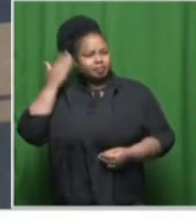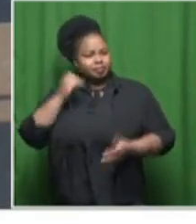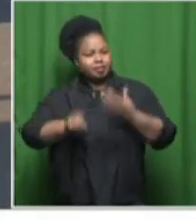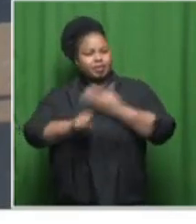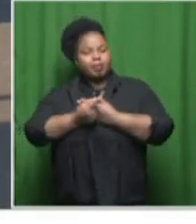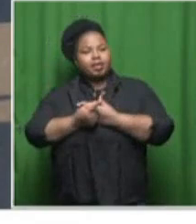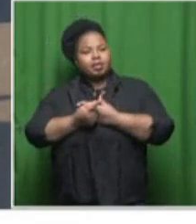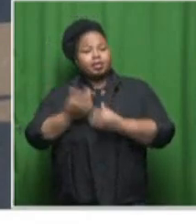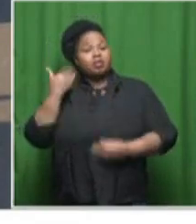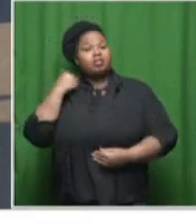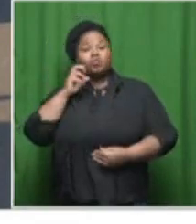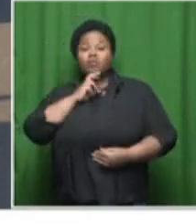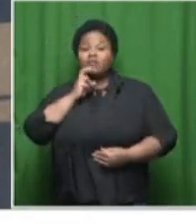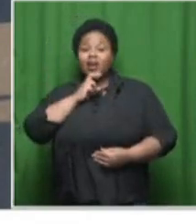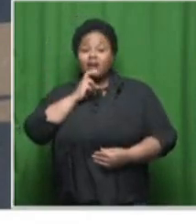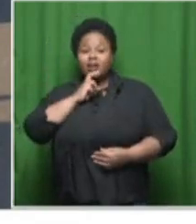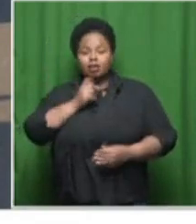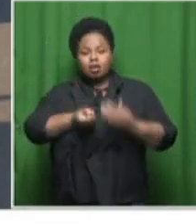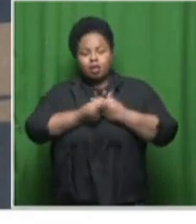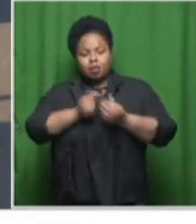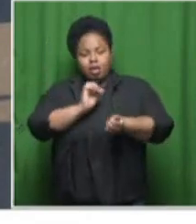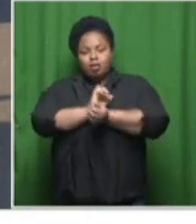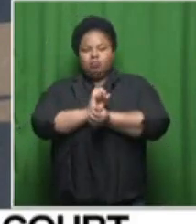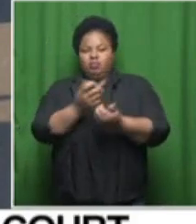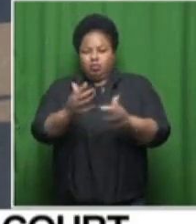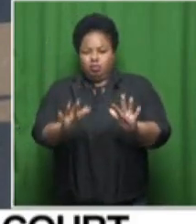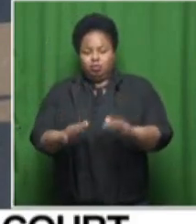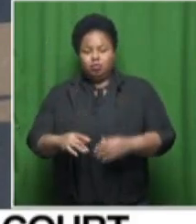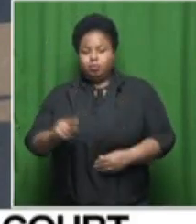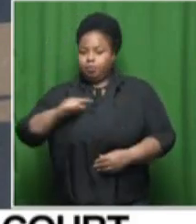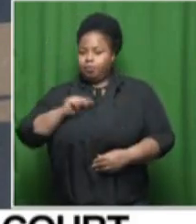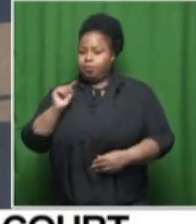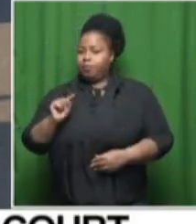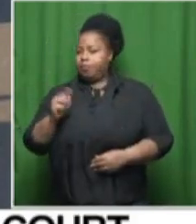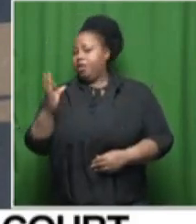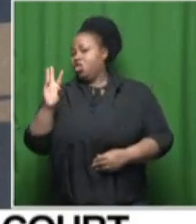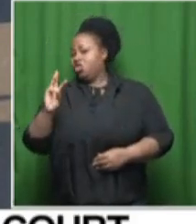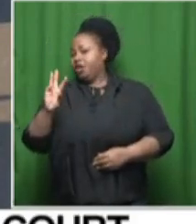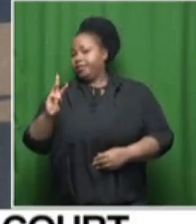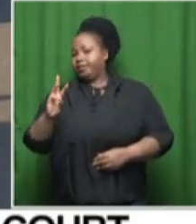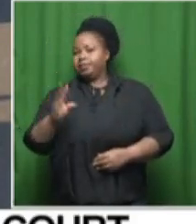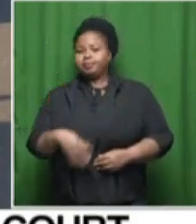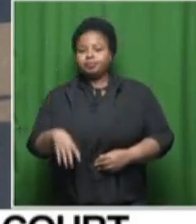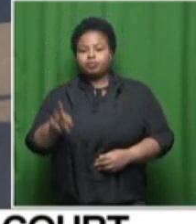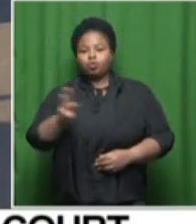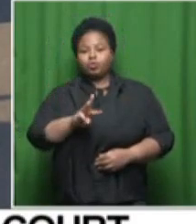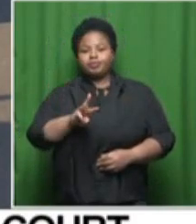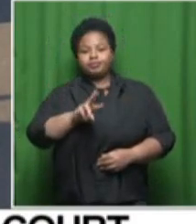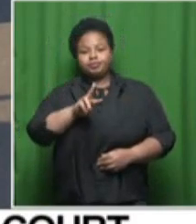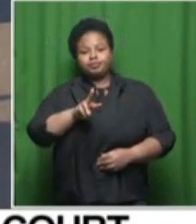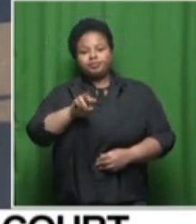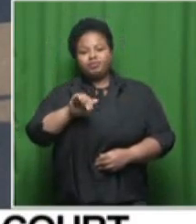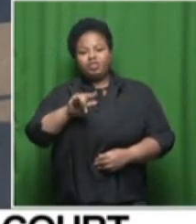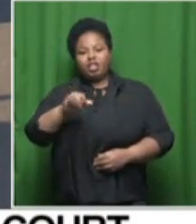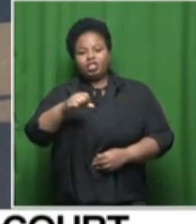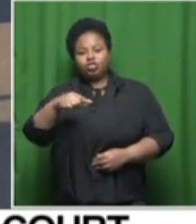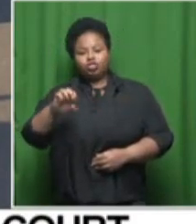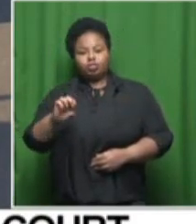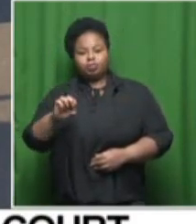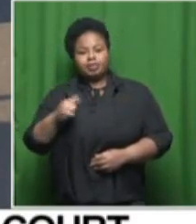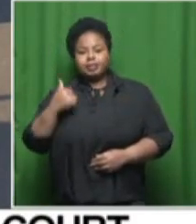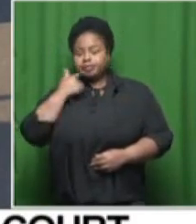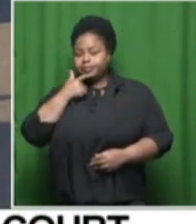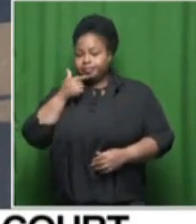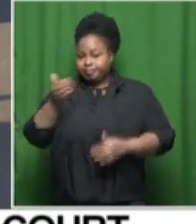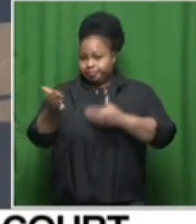from Friday, following this horrific incident that took place on a Thursday at West Village, not very far